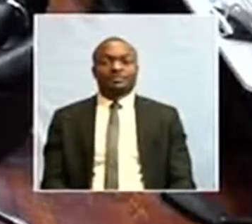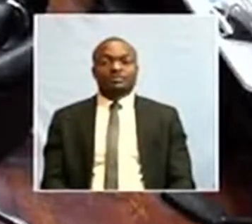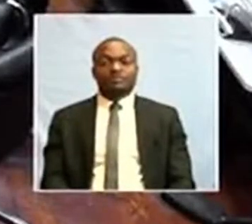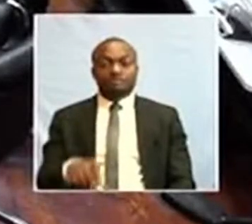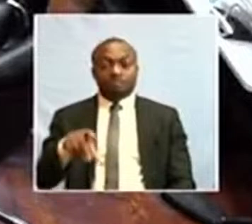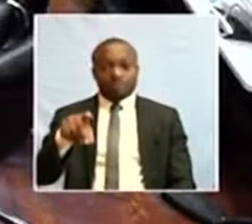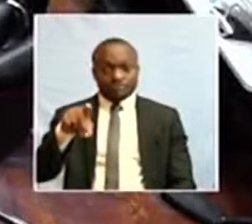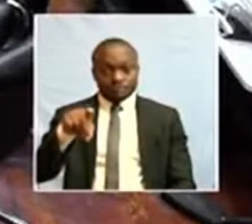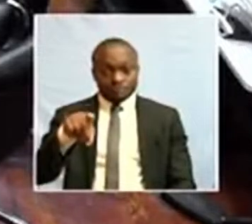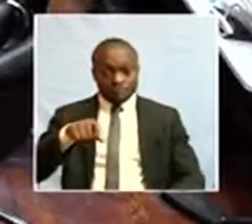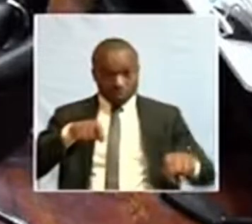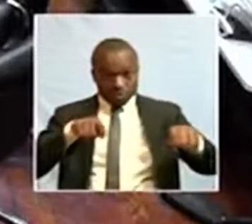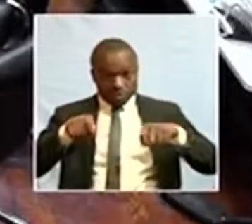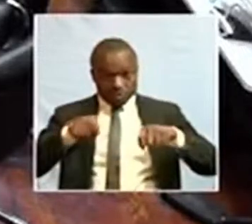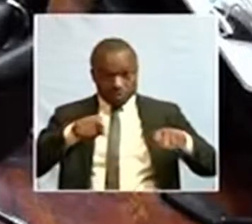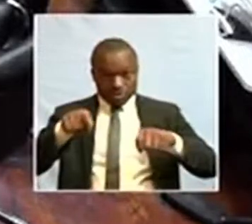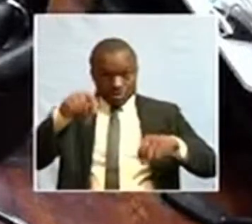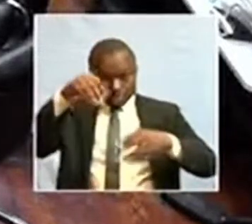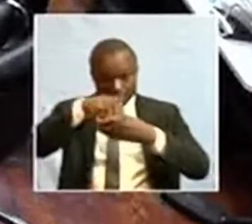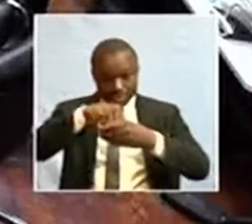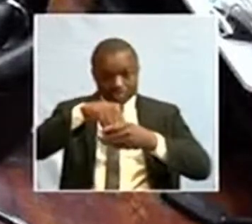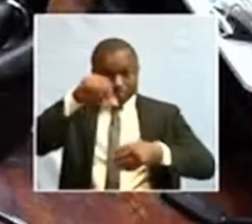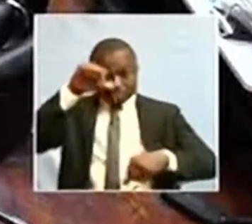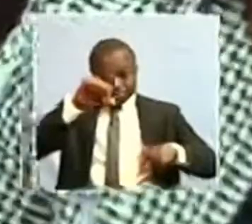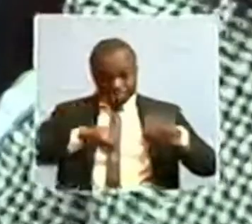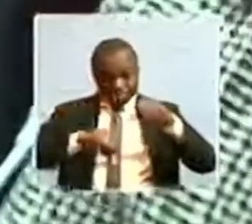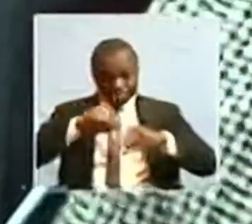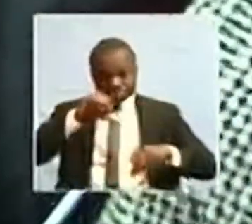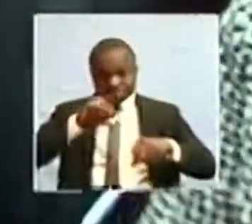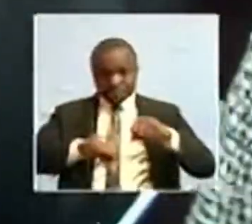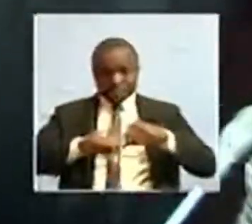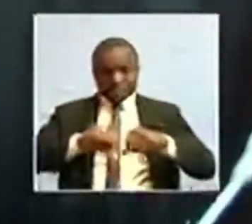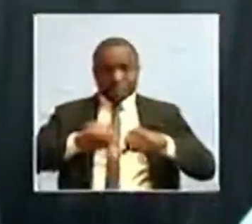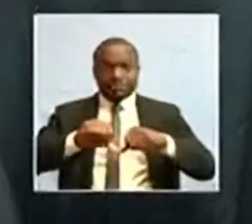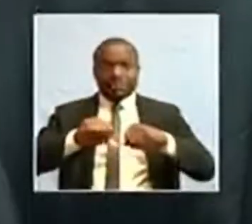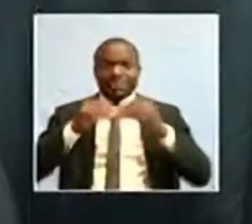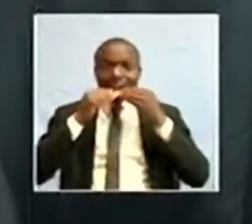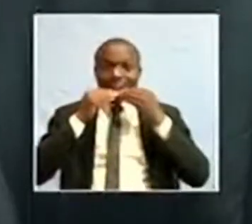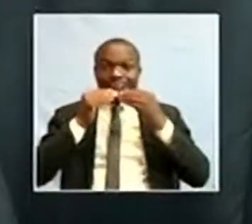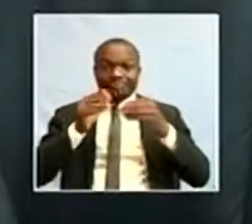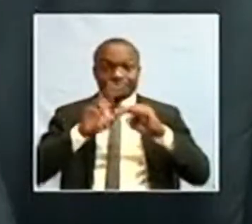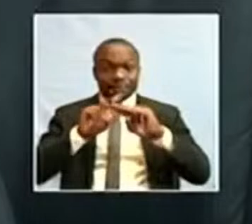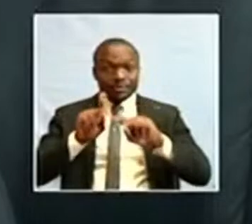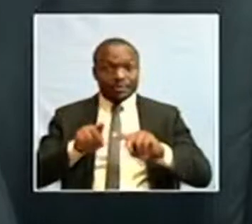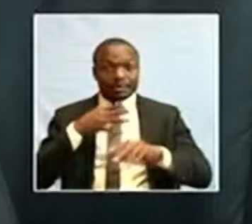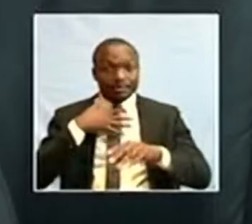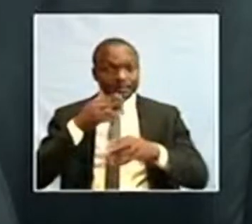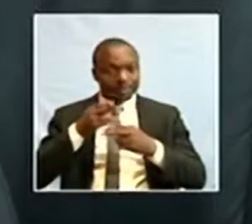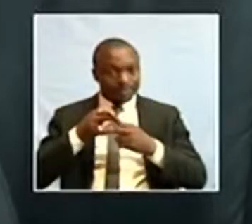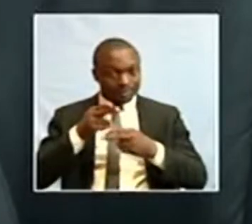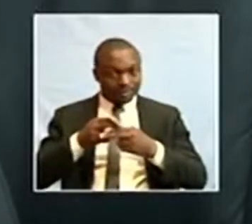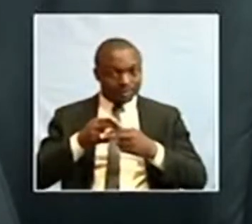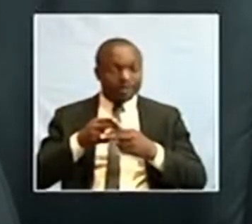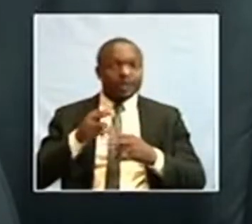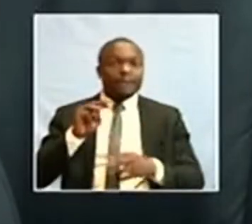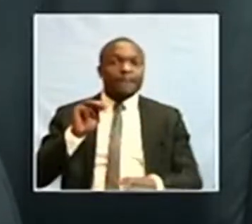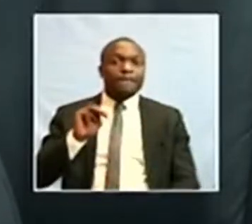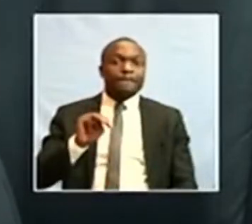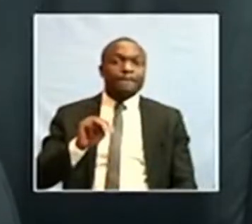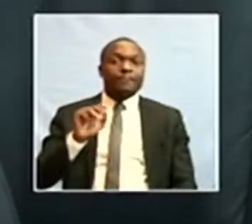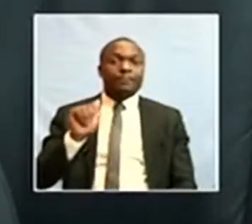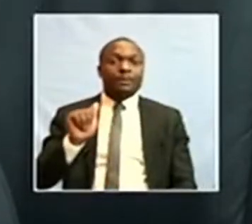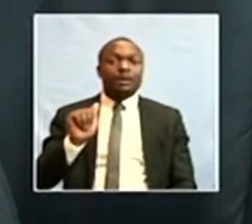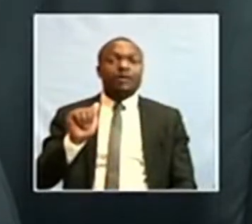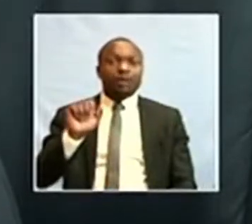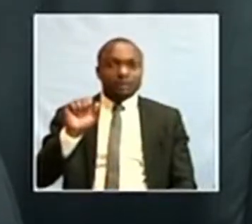Controller of Internal Audit. Thank you, Chair. Good morning, PS and your team. My name is Masozi Longwe, representing the Office